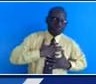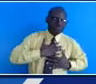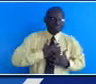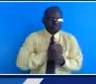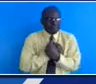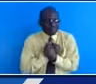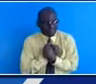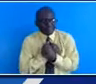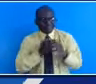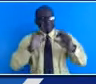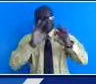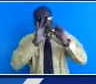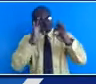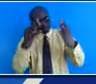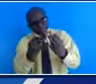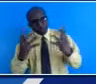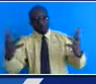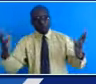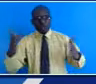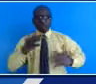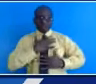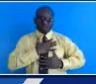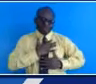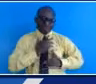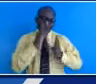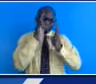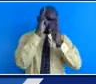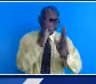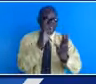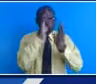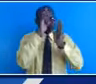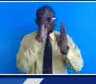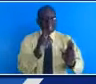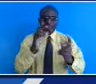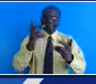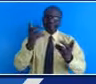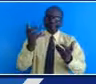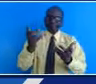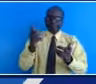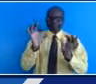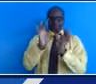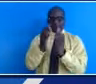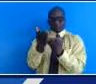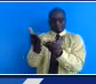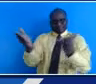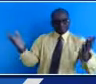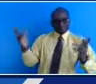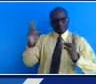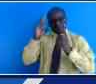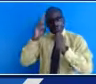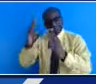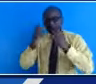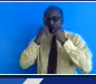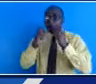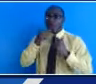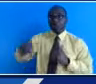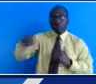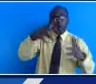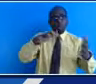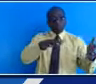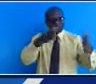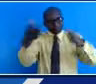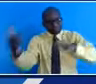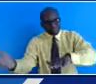respect in their passage as we go forward to try to restore our lives. So with the numbers again, we've shown a significant progress. Right